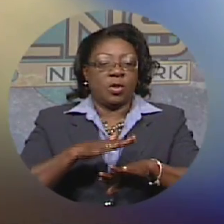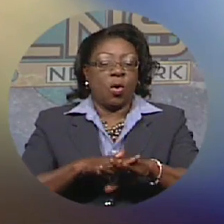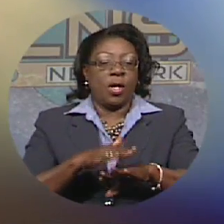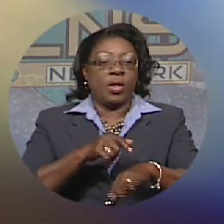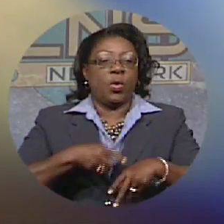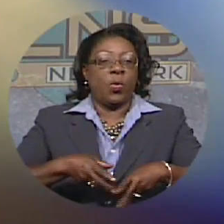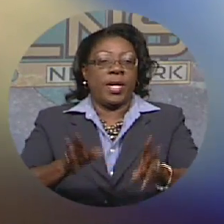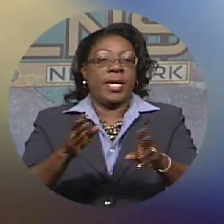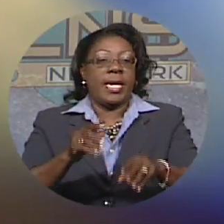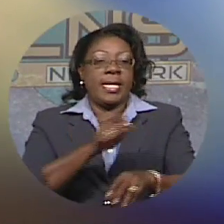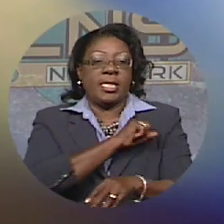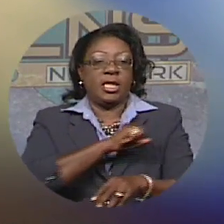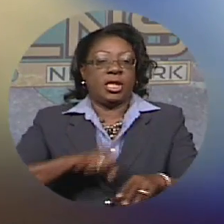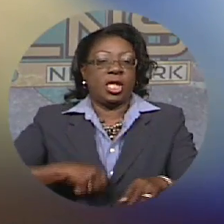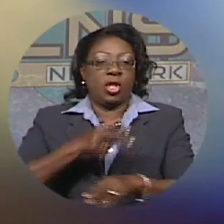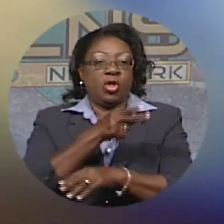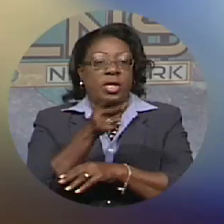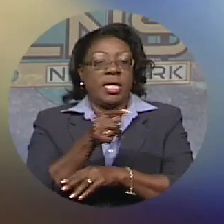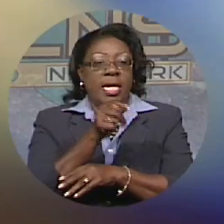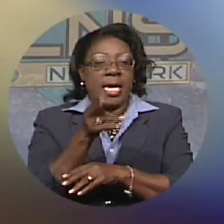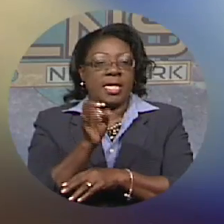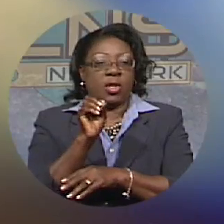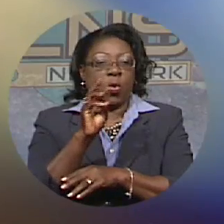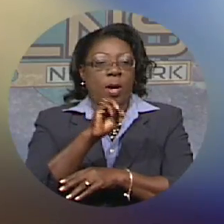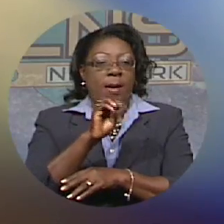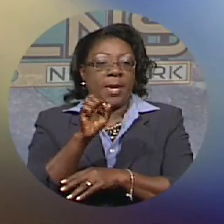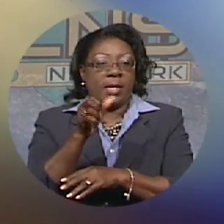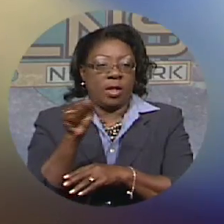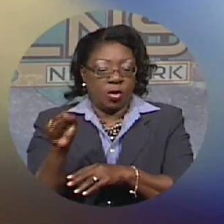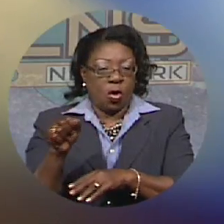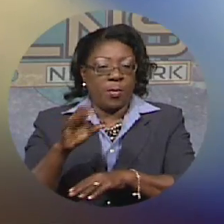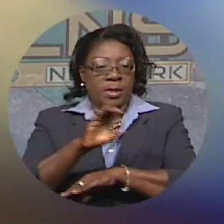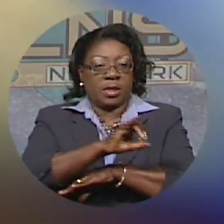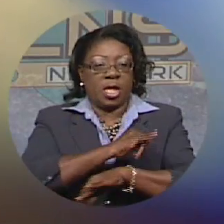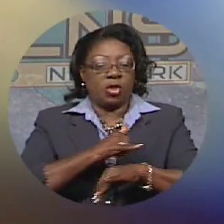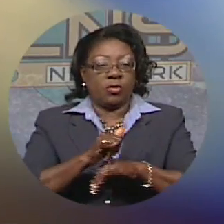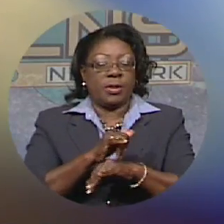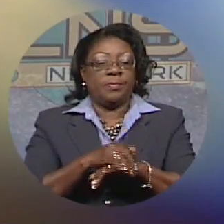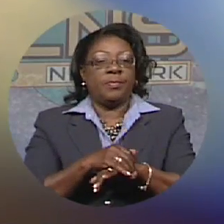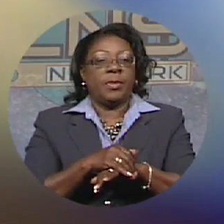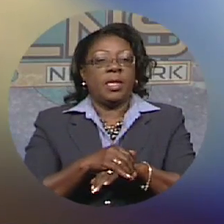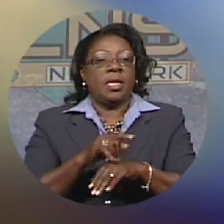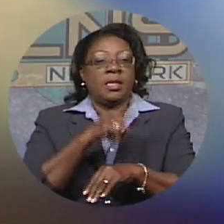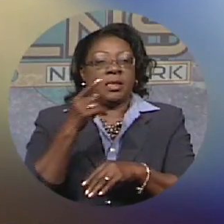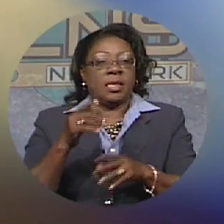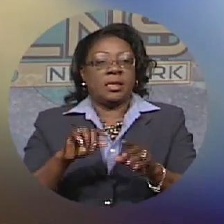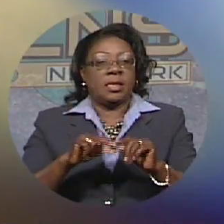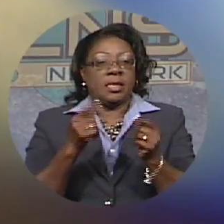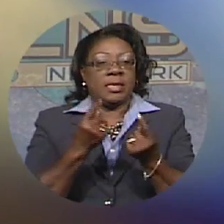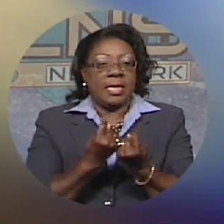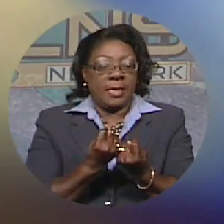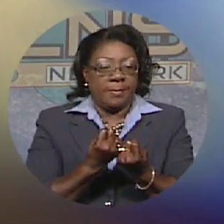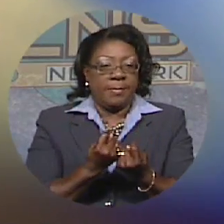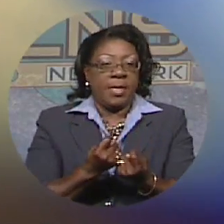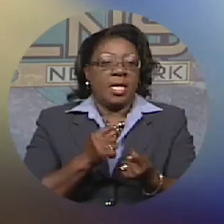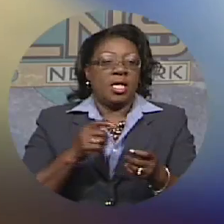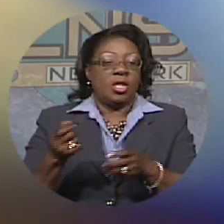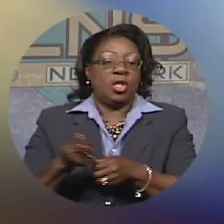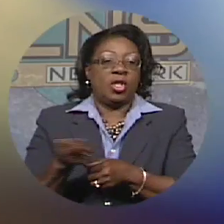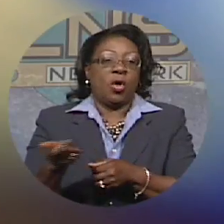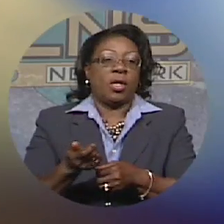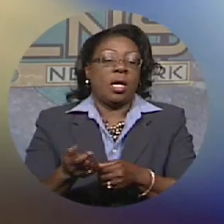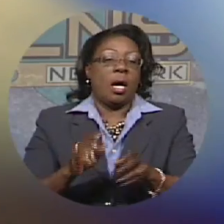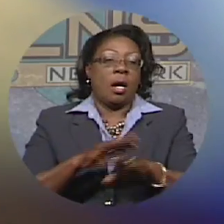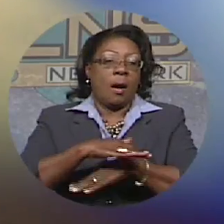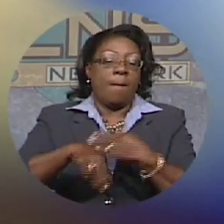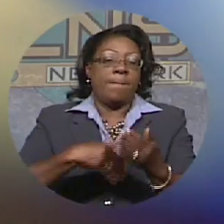men's Herman Cup team of Lucas Echeverry, Thomas Bethel, Benjamin Davis, Asif Robinson, and Devon Robinson, they shot a combined 37